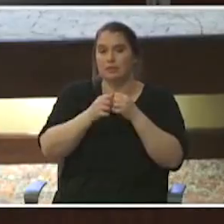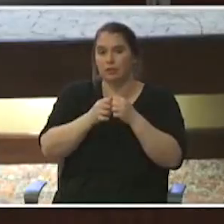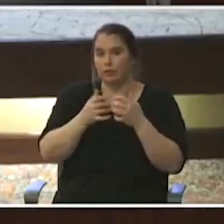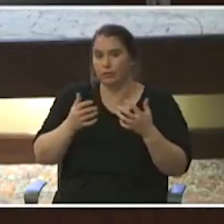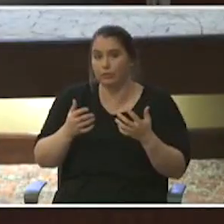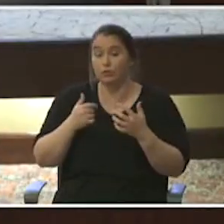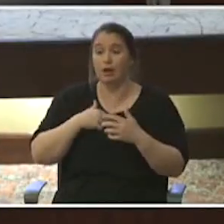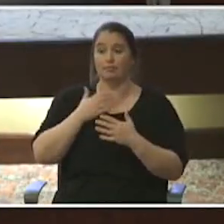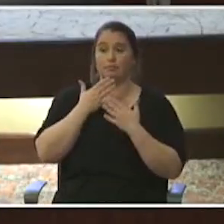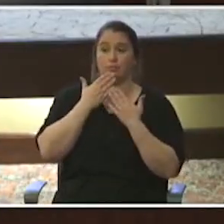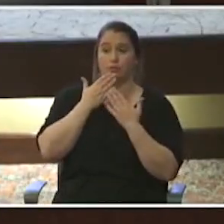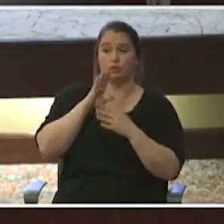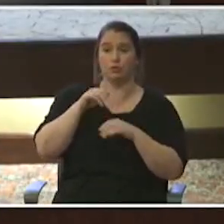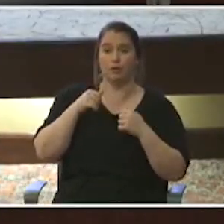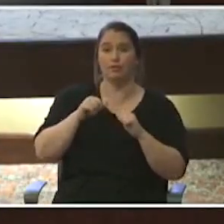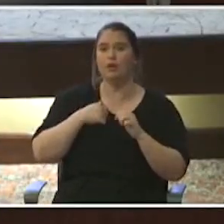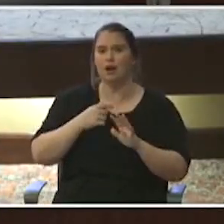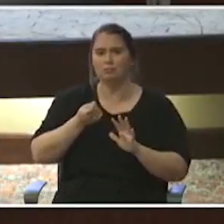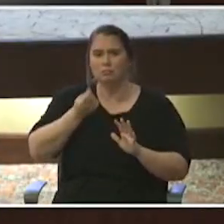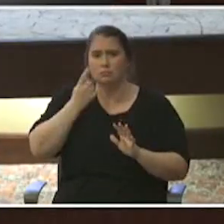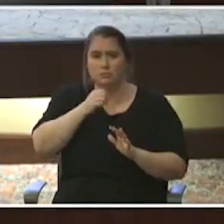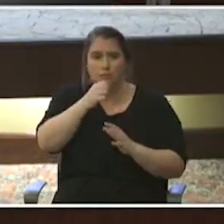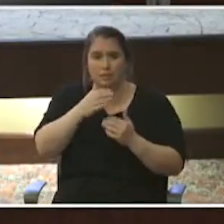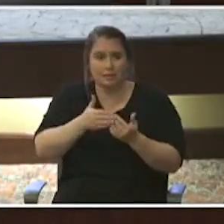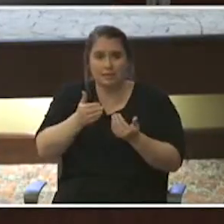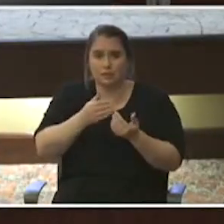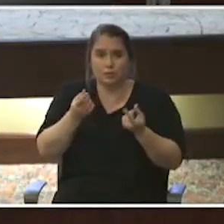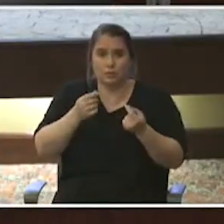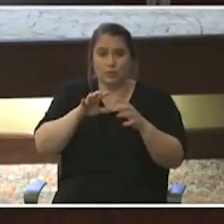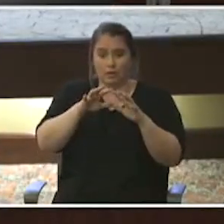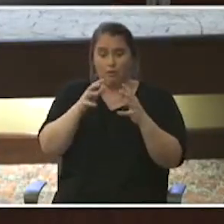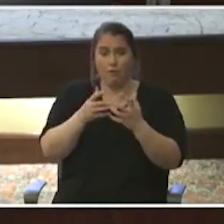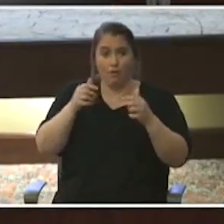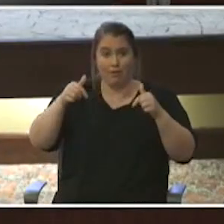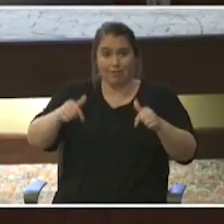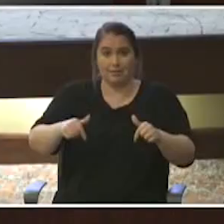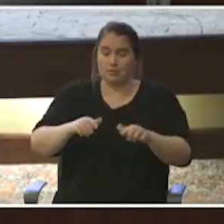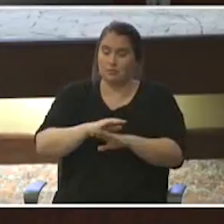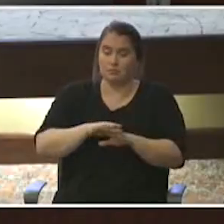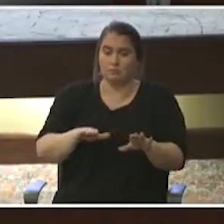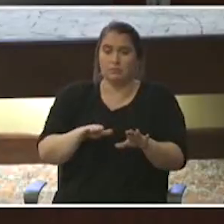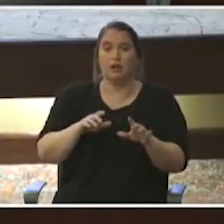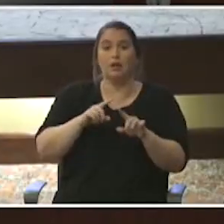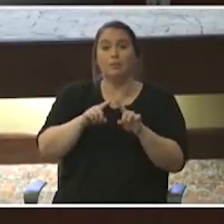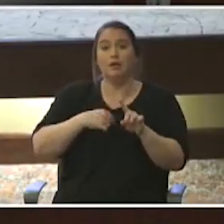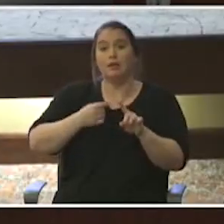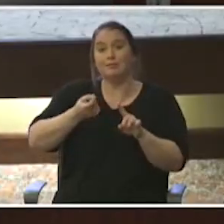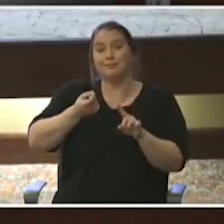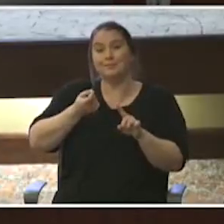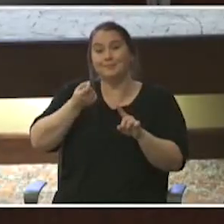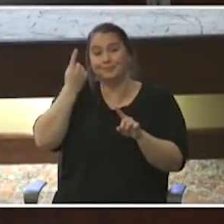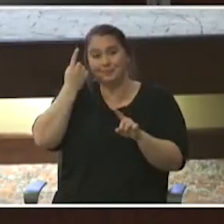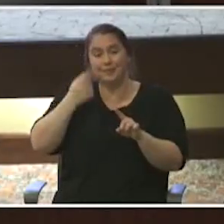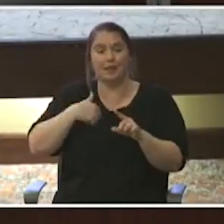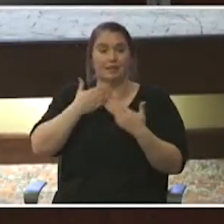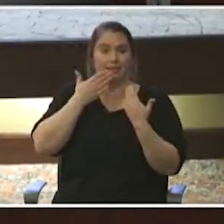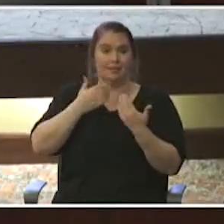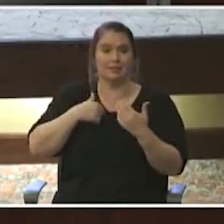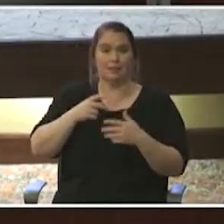guys' effort on this. I know it is not easy to overhaul something like this. So thanks for that, and I'm excited to see you moving